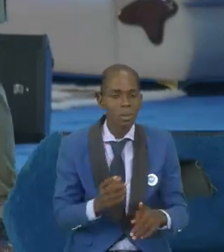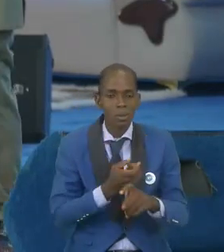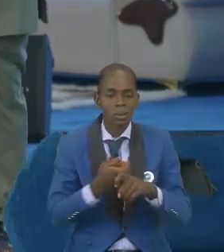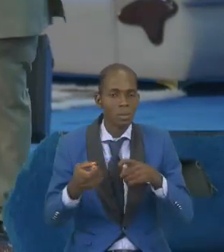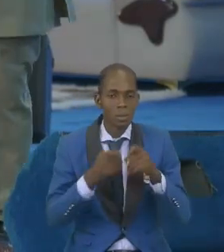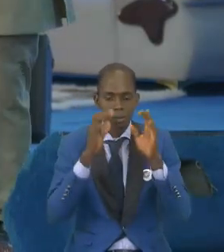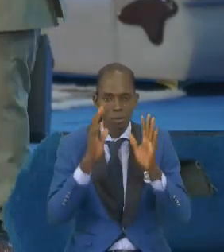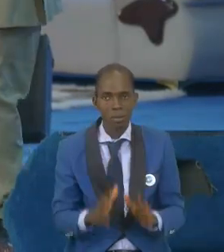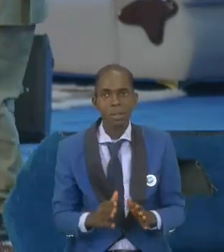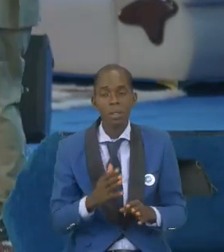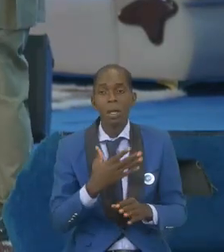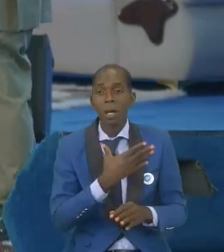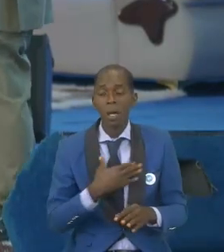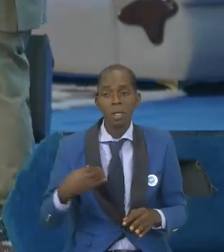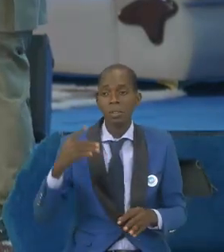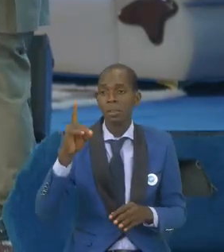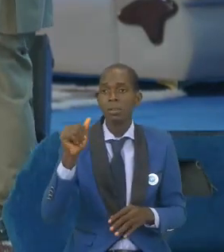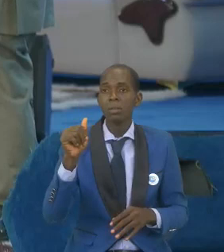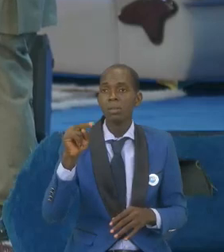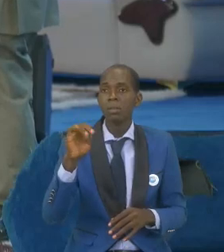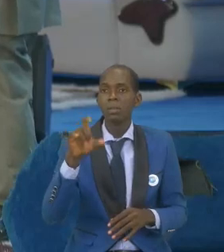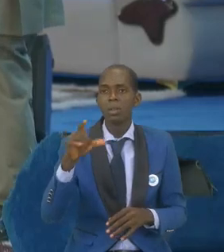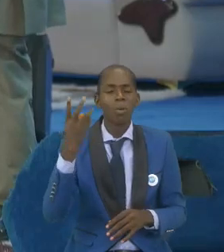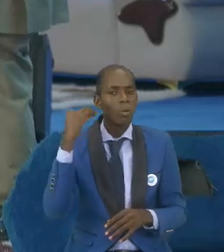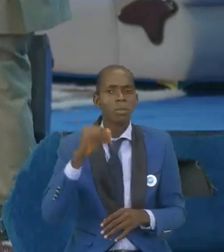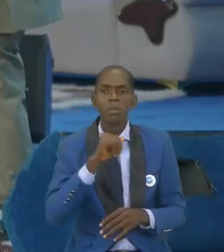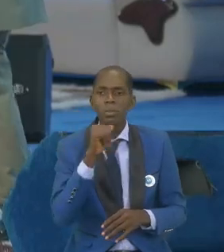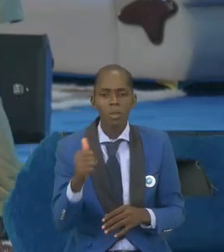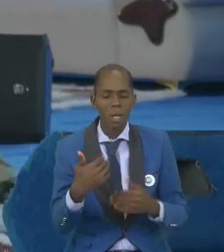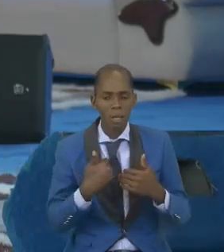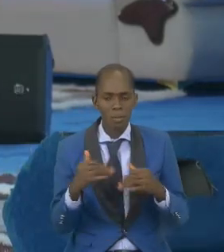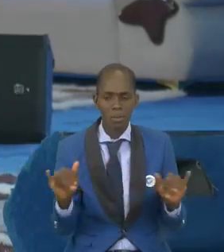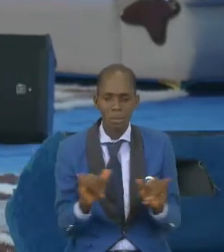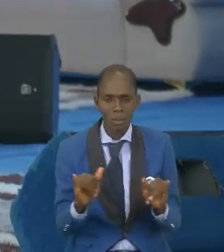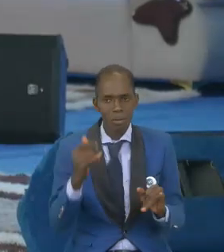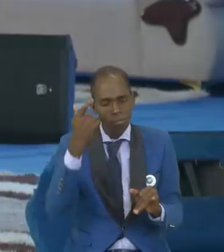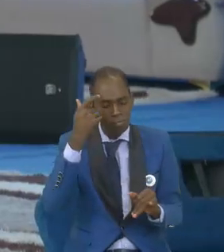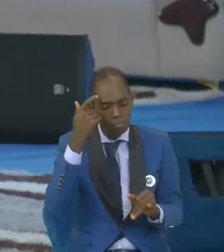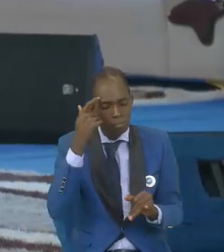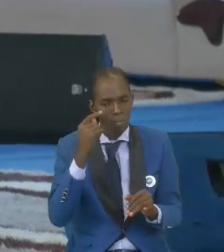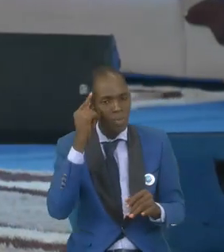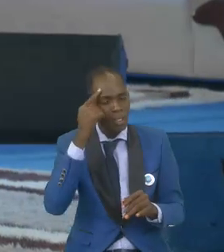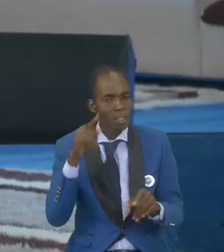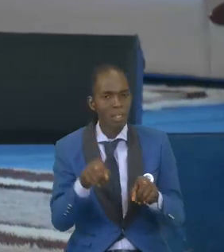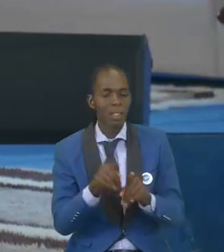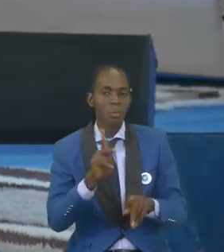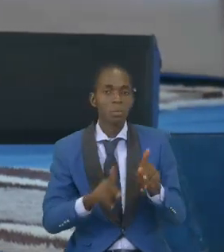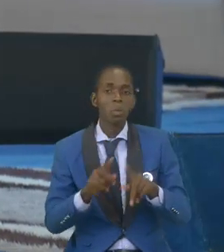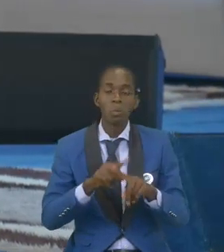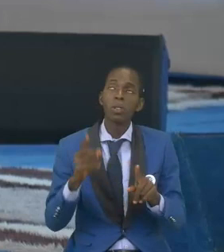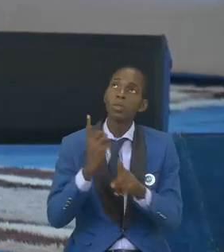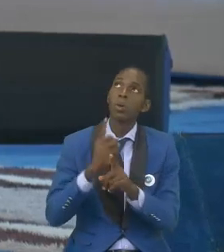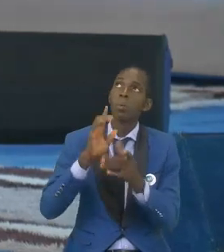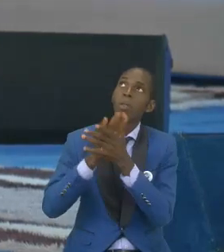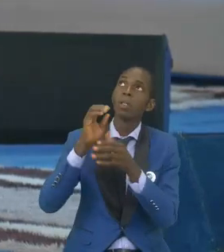He wasn't in the same pattern of thinking. Well, then he believes his God. As you